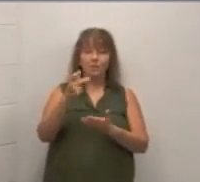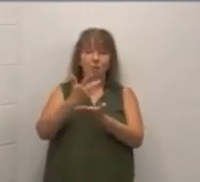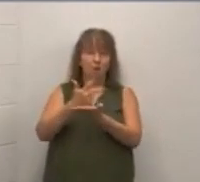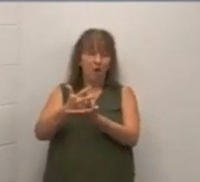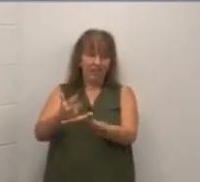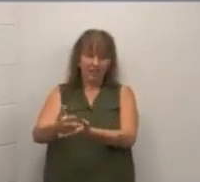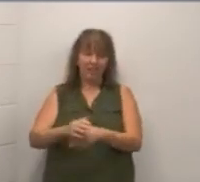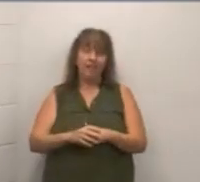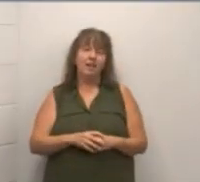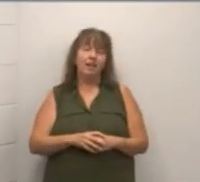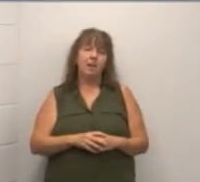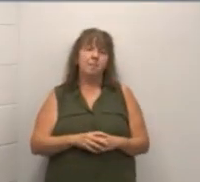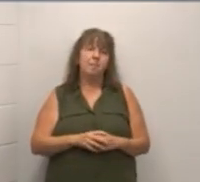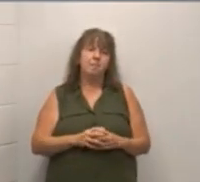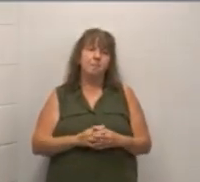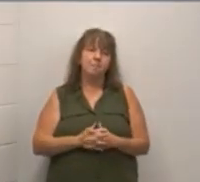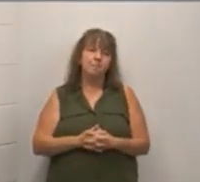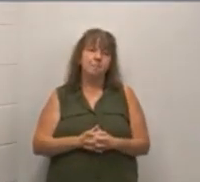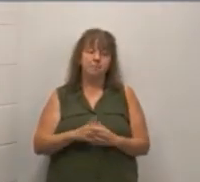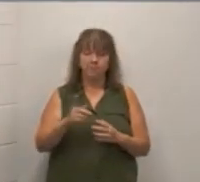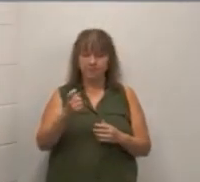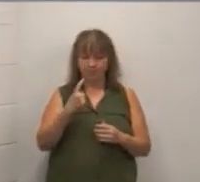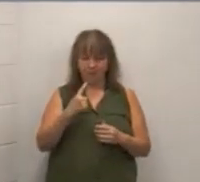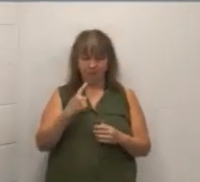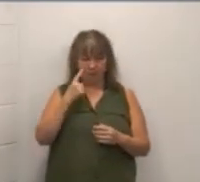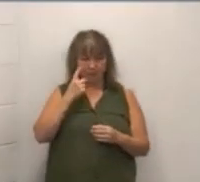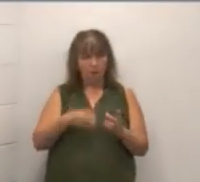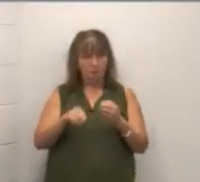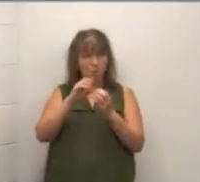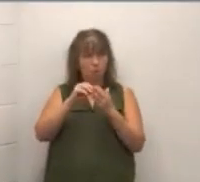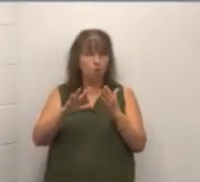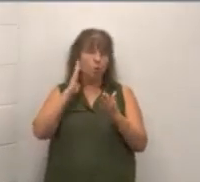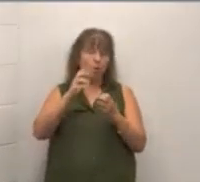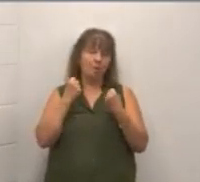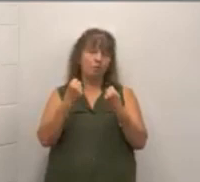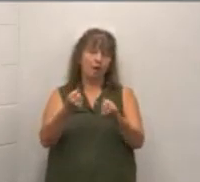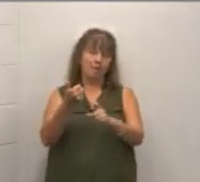handled. I expect more students will be driving.